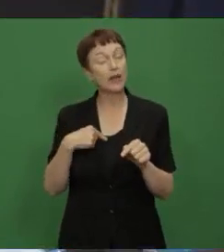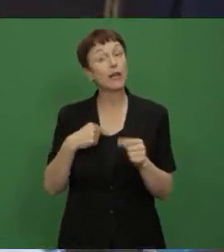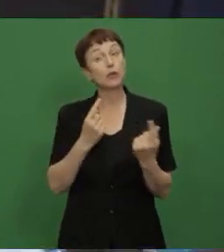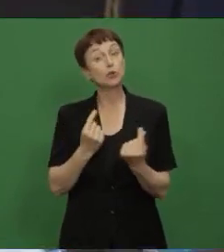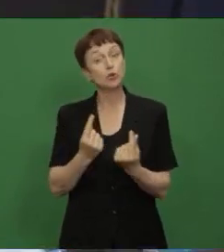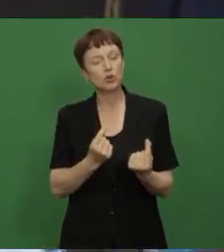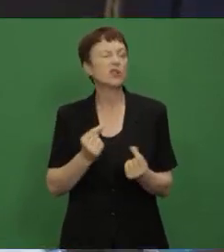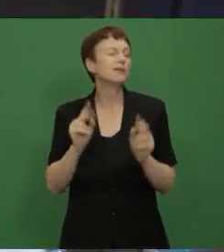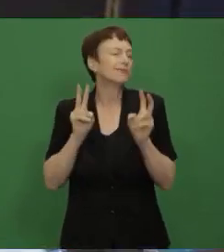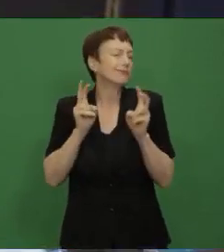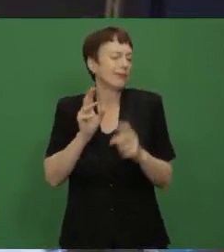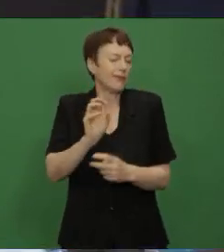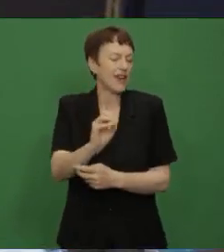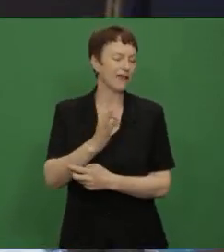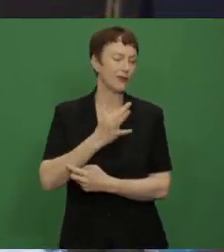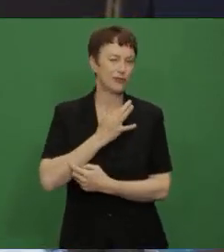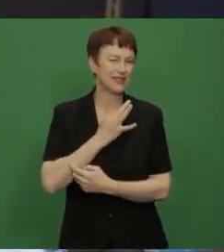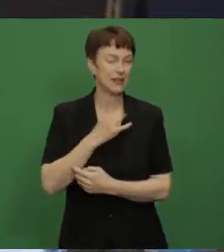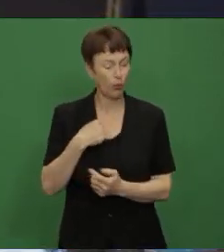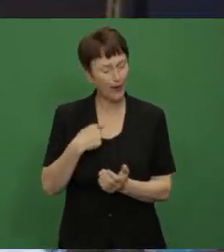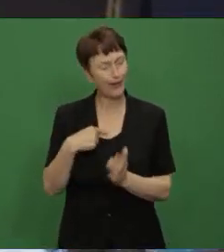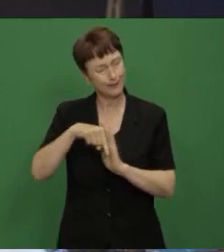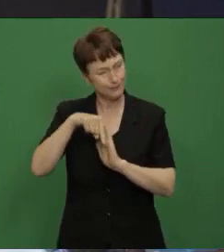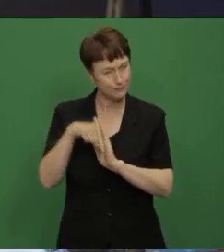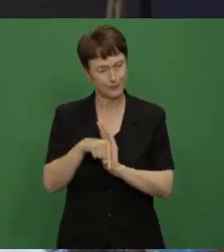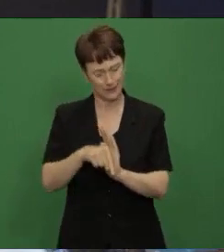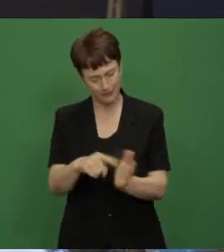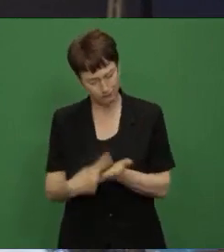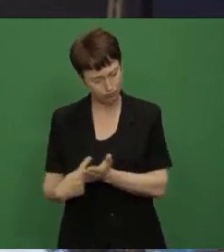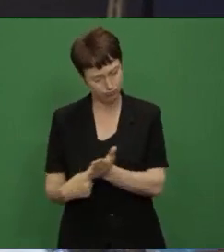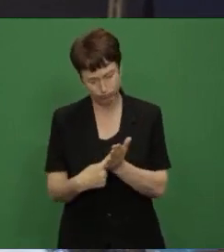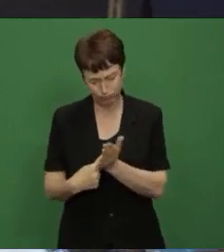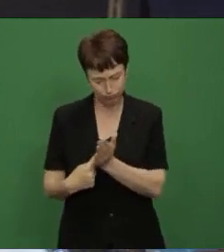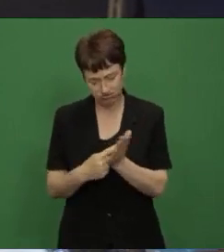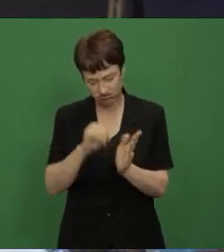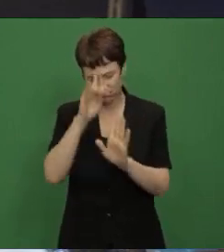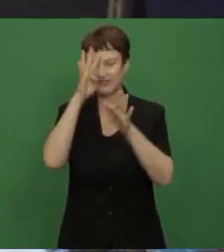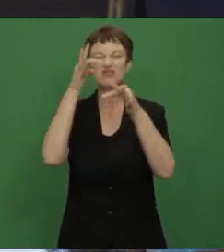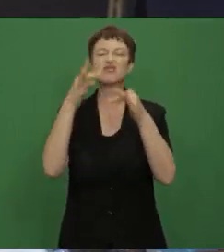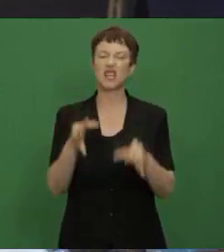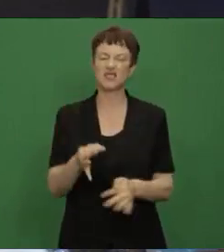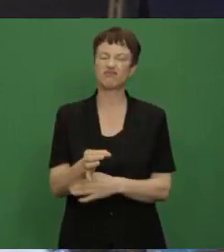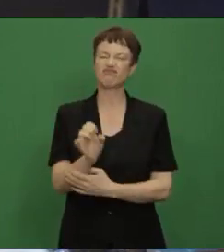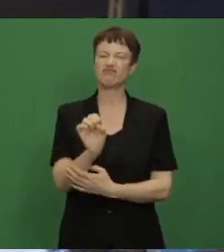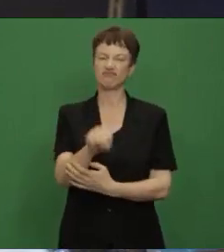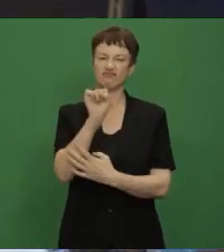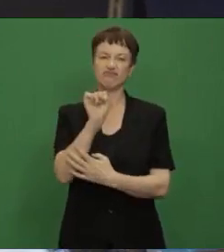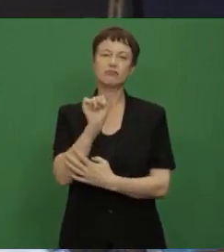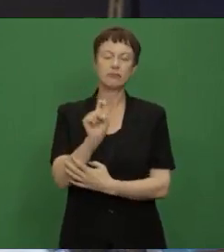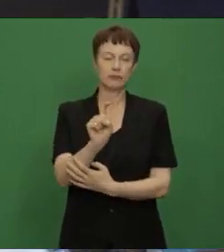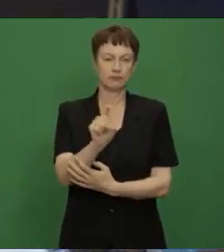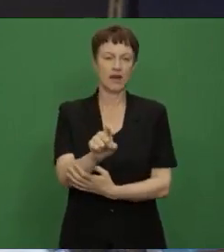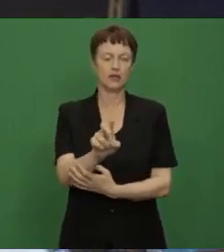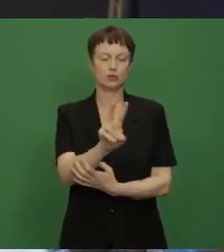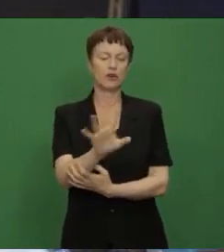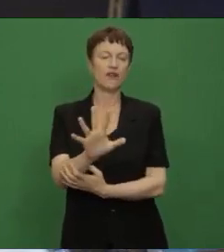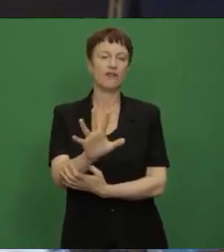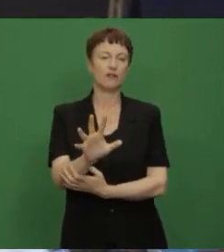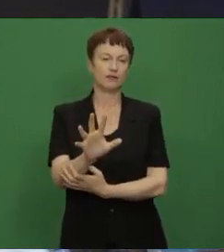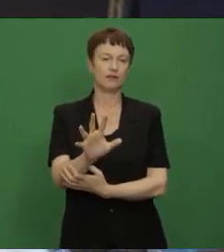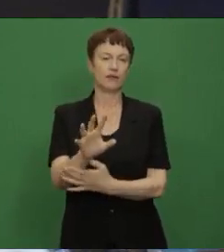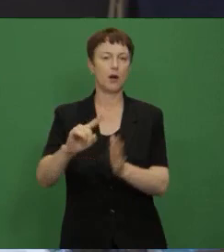after extensive deliberations, we then came to the conclusion that it would be prudent to